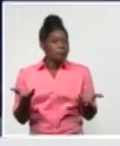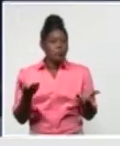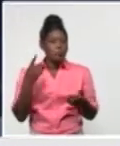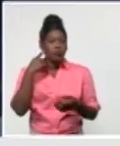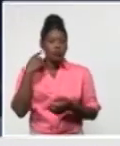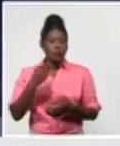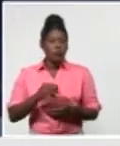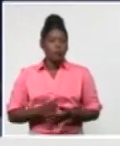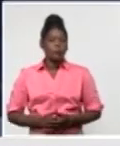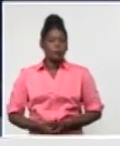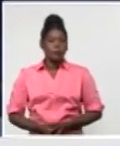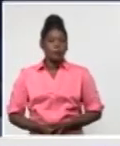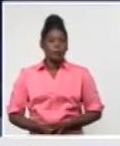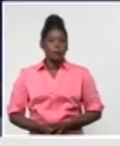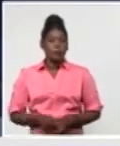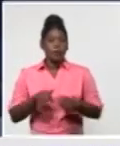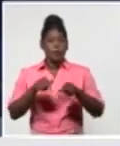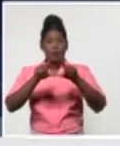Today,